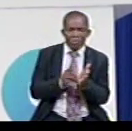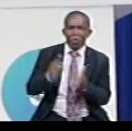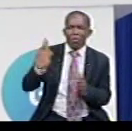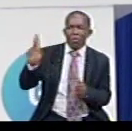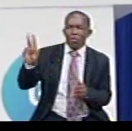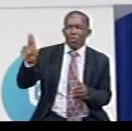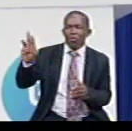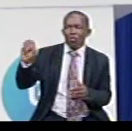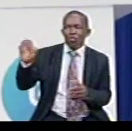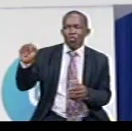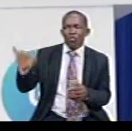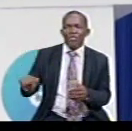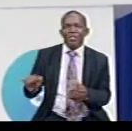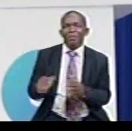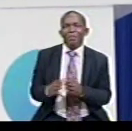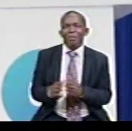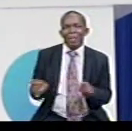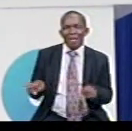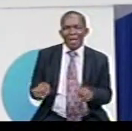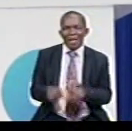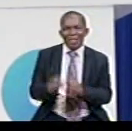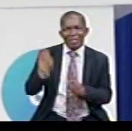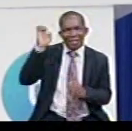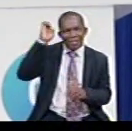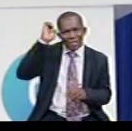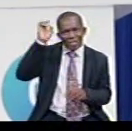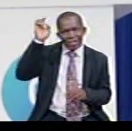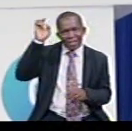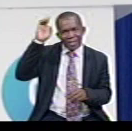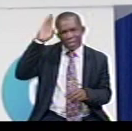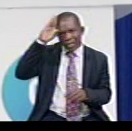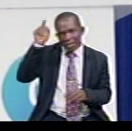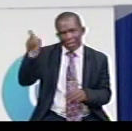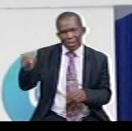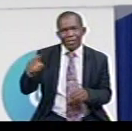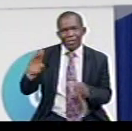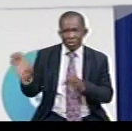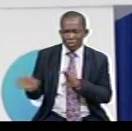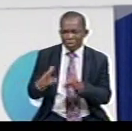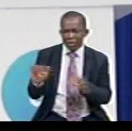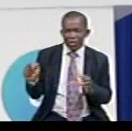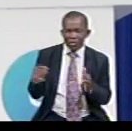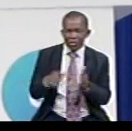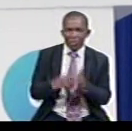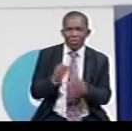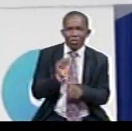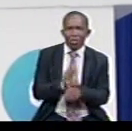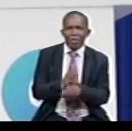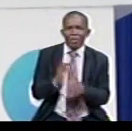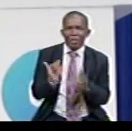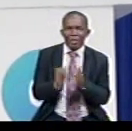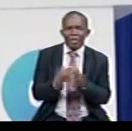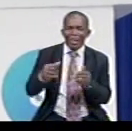As he has been doing always, that tonight's anointing will be more than the past days.